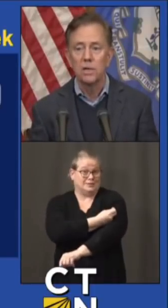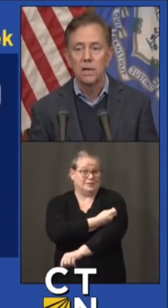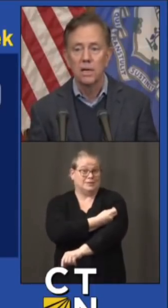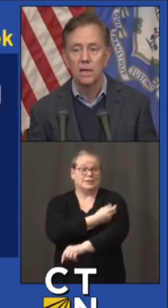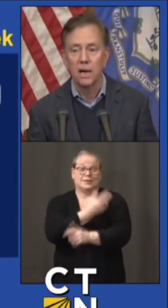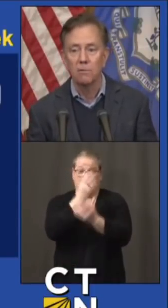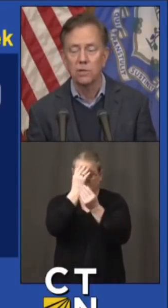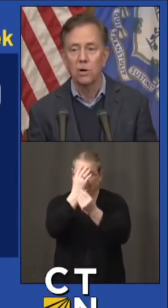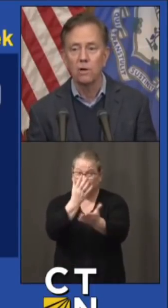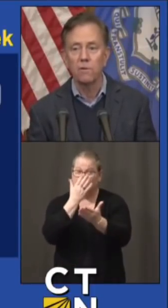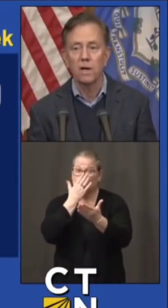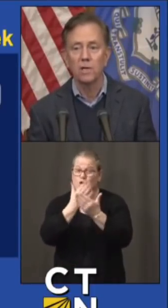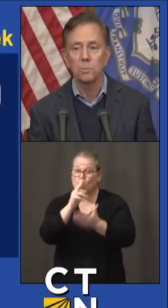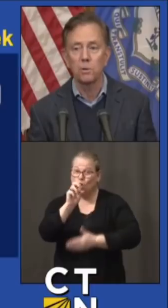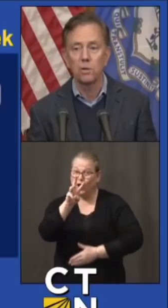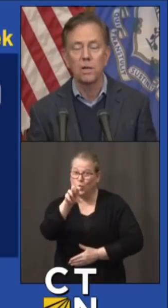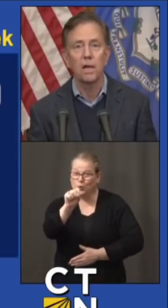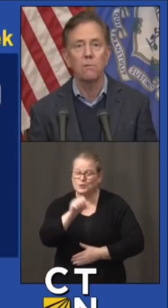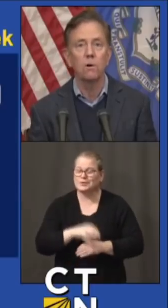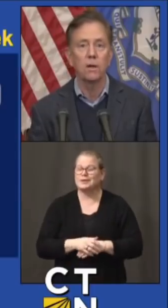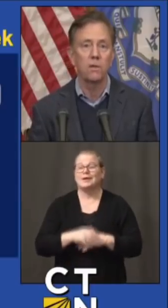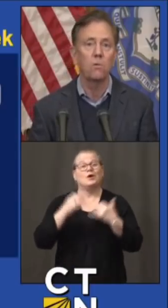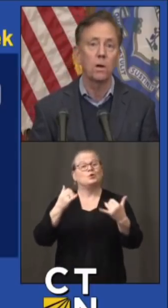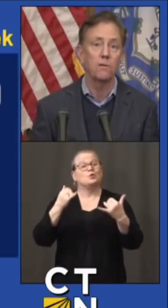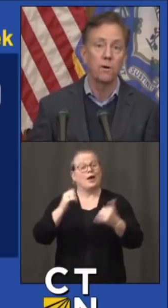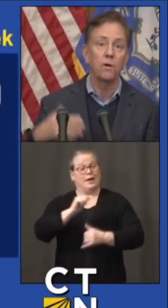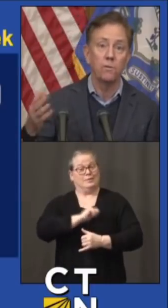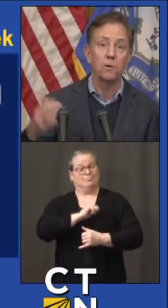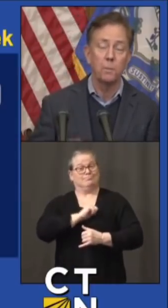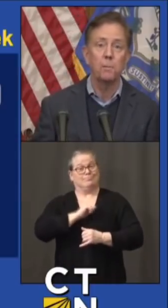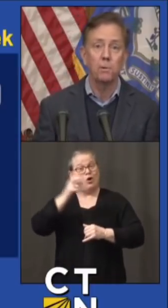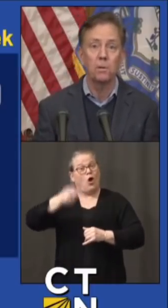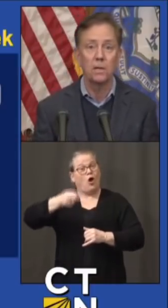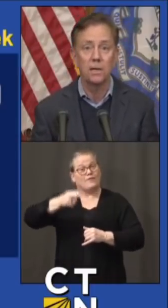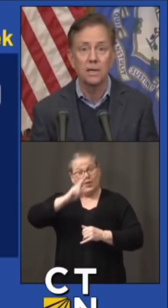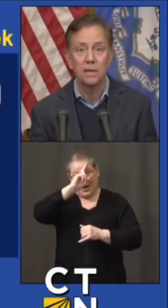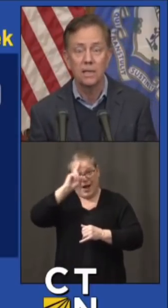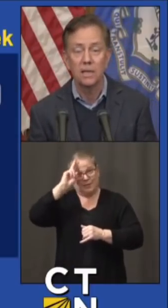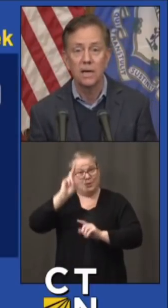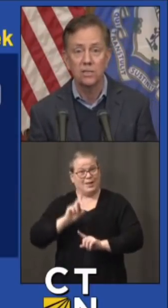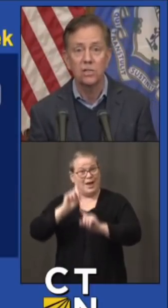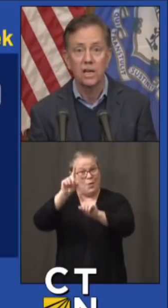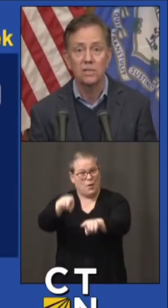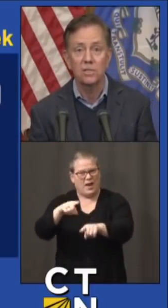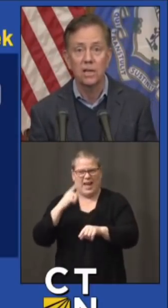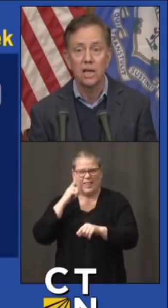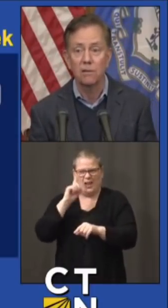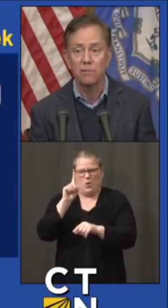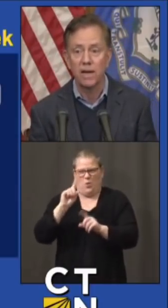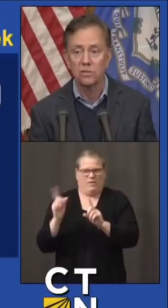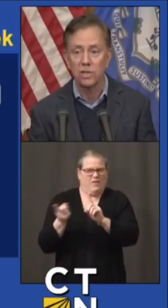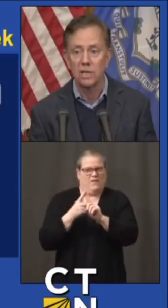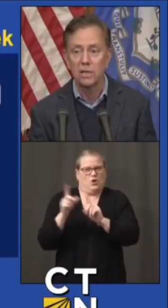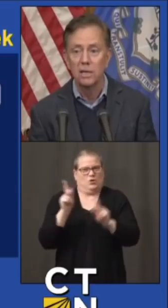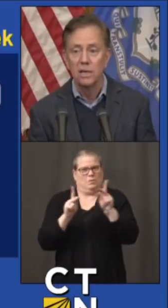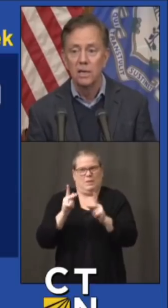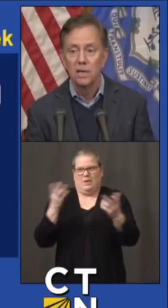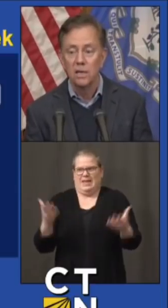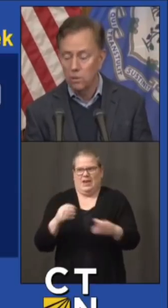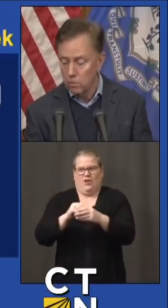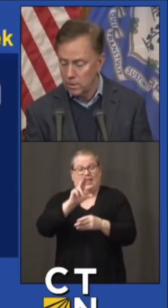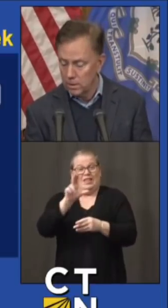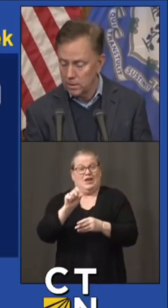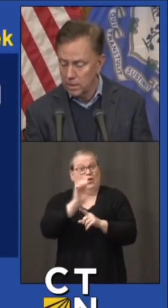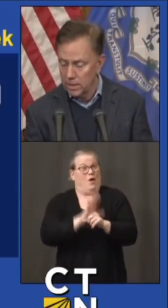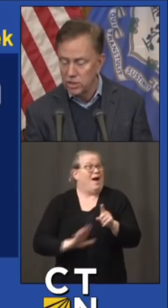comes. And I was at Hartford Hospital today, where I think one of the very first people in the United States got the vaccine.